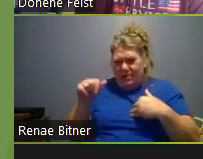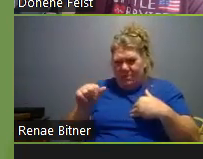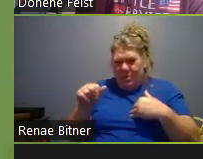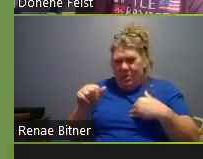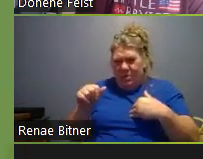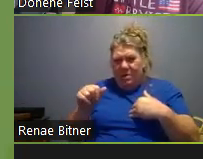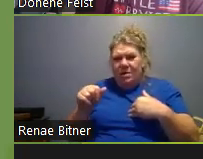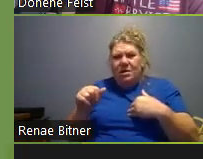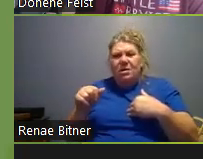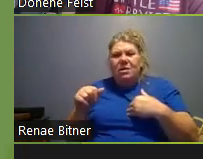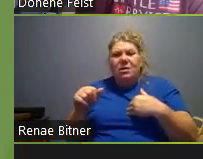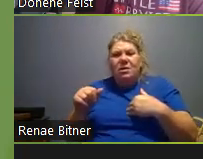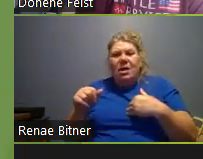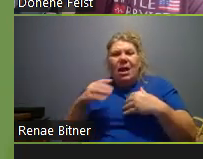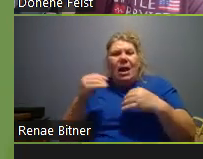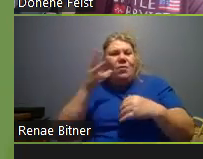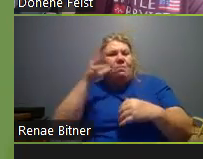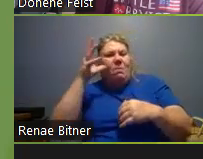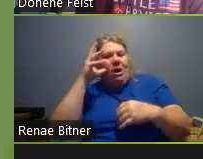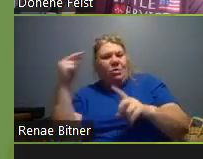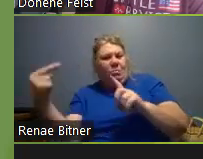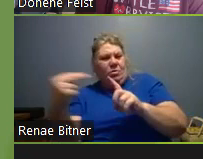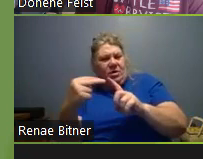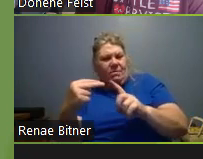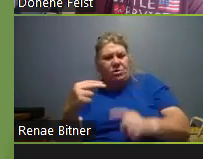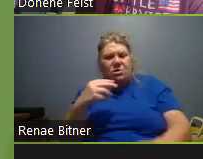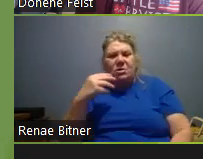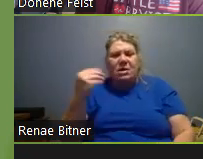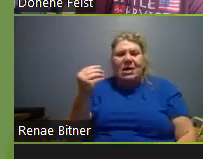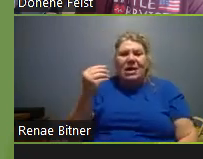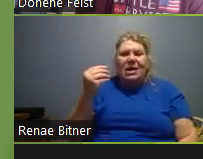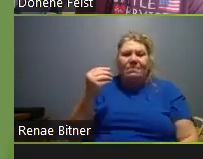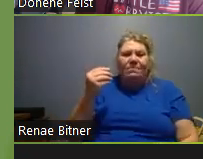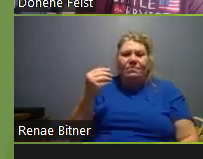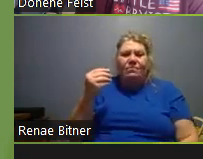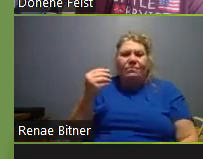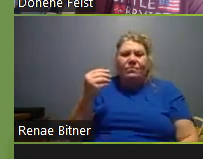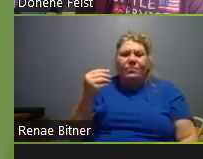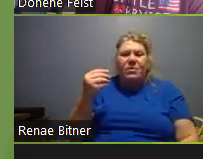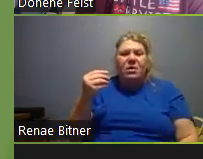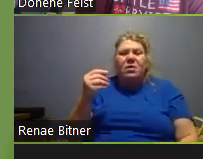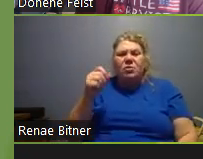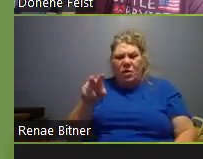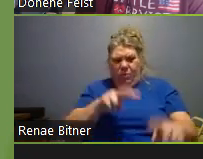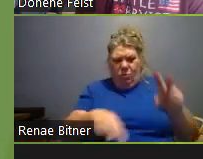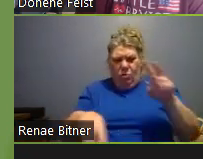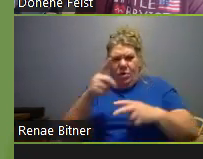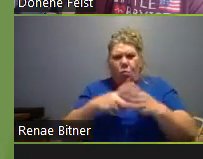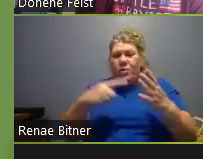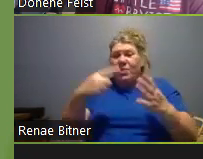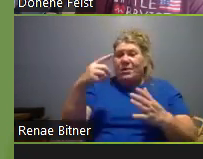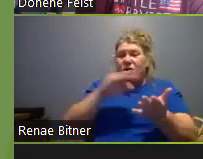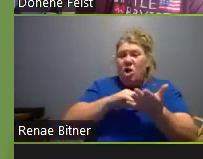child with a disability or a chronic health illness. And then parents also rank that. So if you look at what the physicians